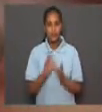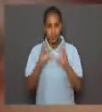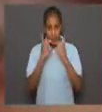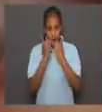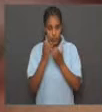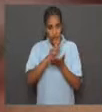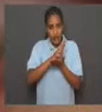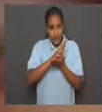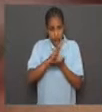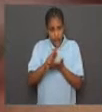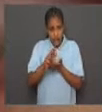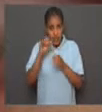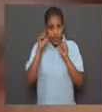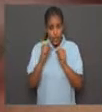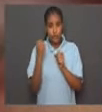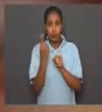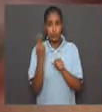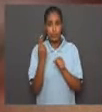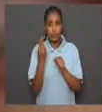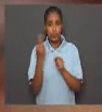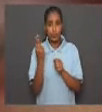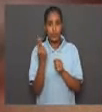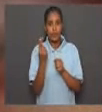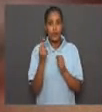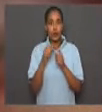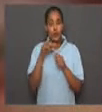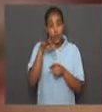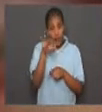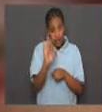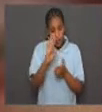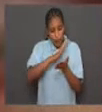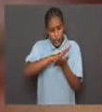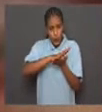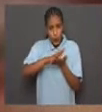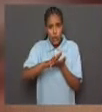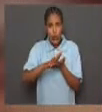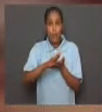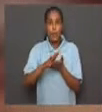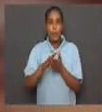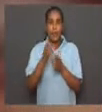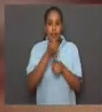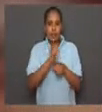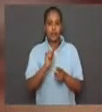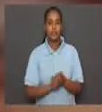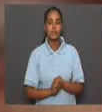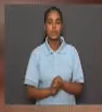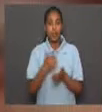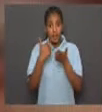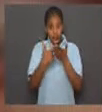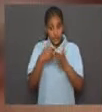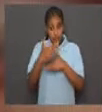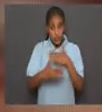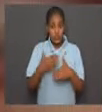Zone refining can also be used to obtain pure metals. In